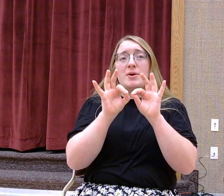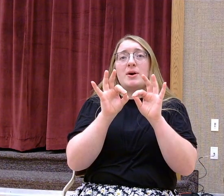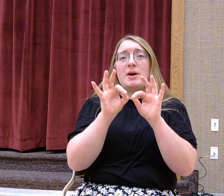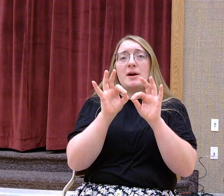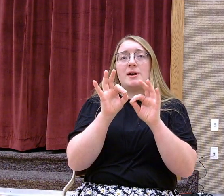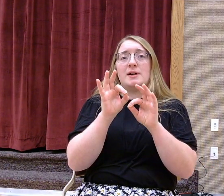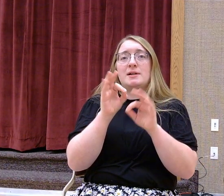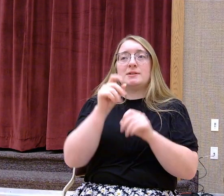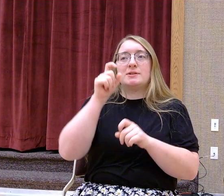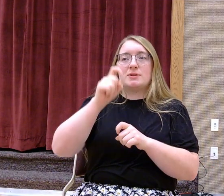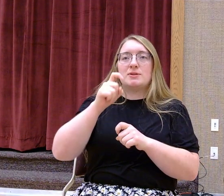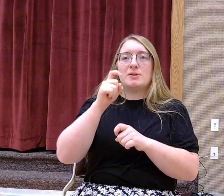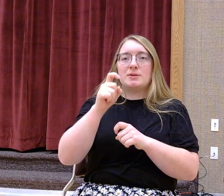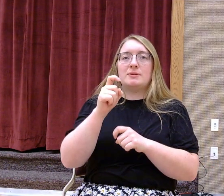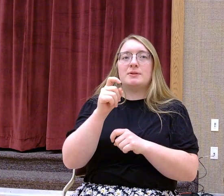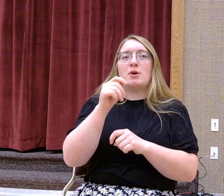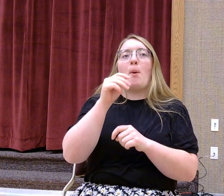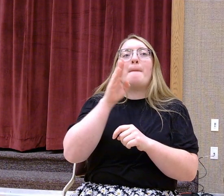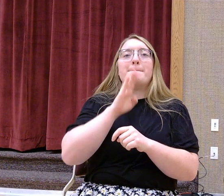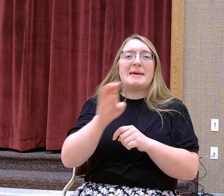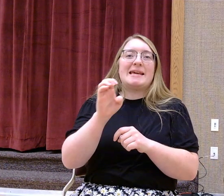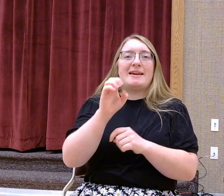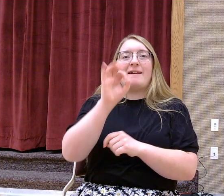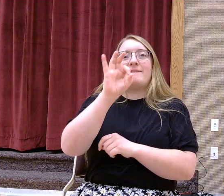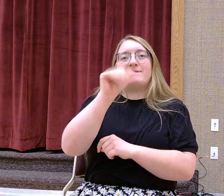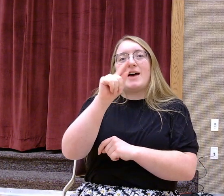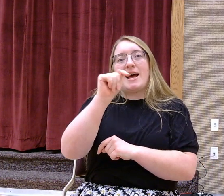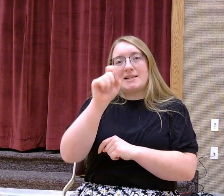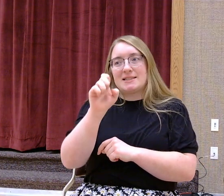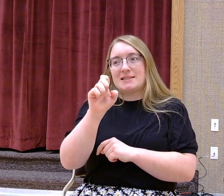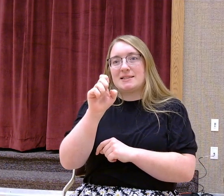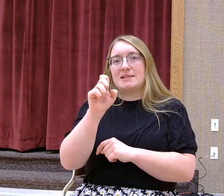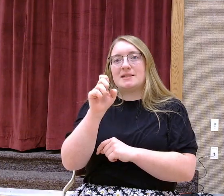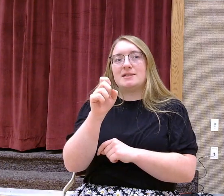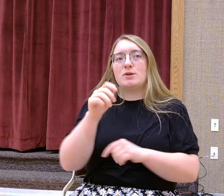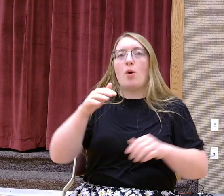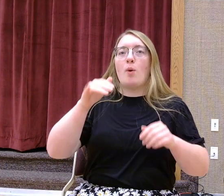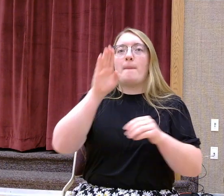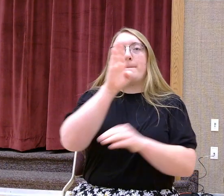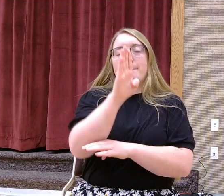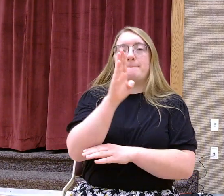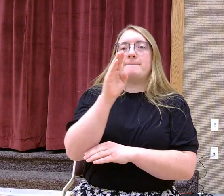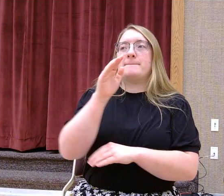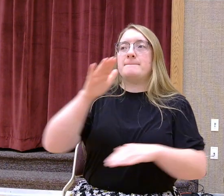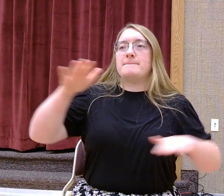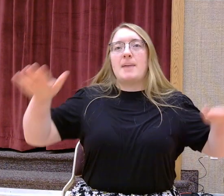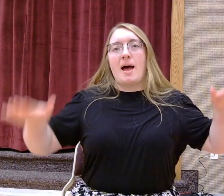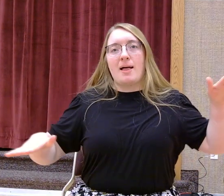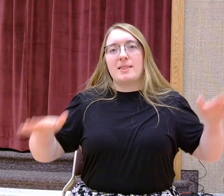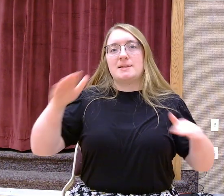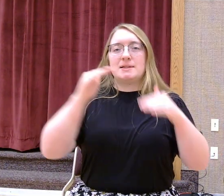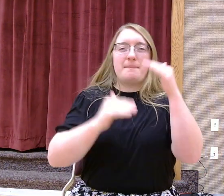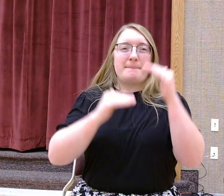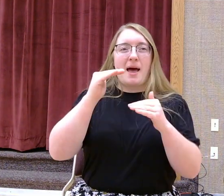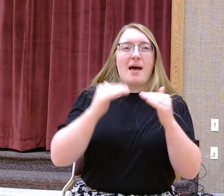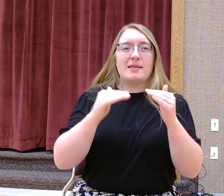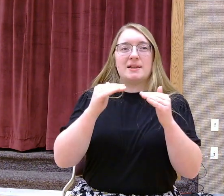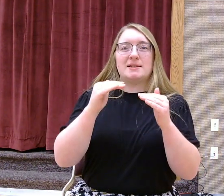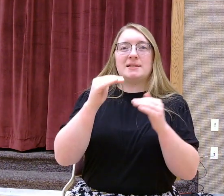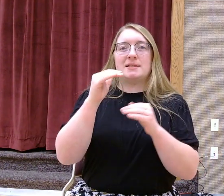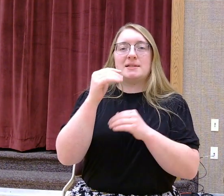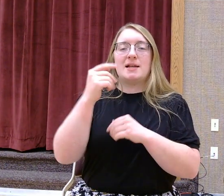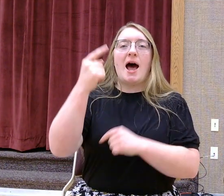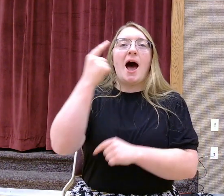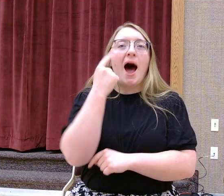be fast. Okay. So balance, eyes, face, arm, speech, and the most important one